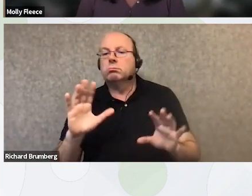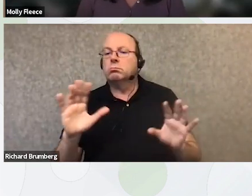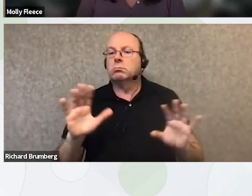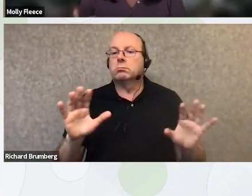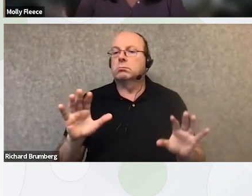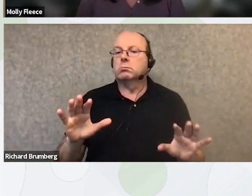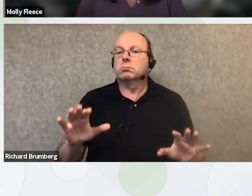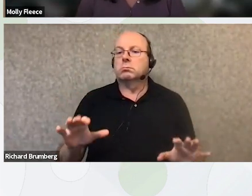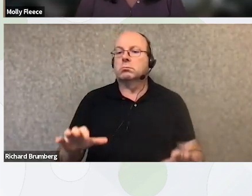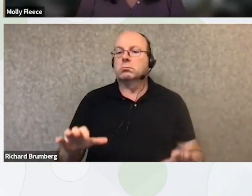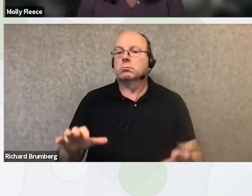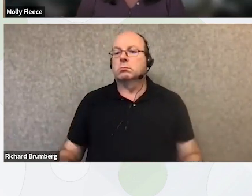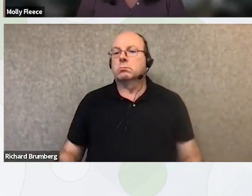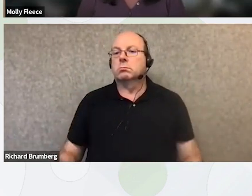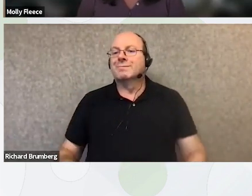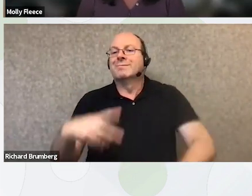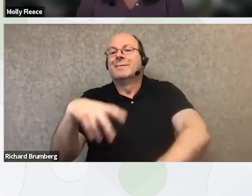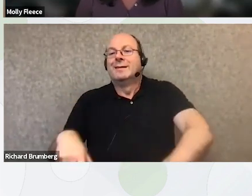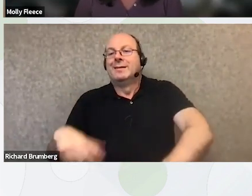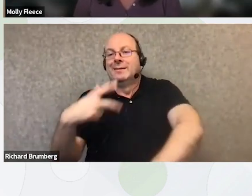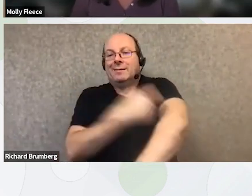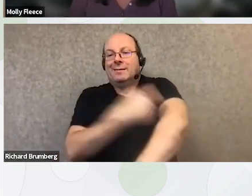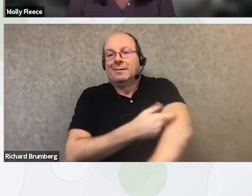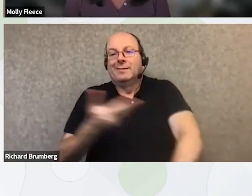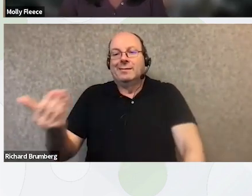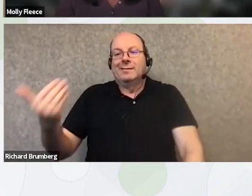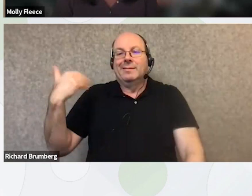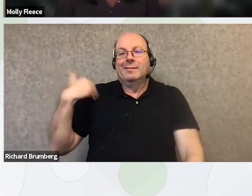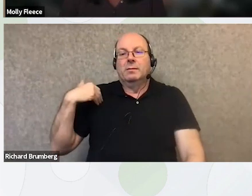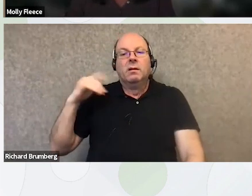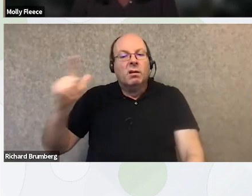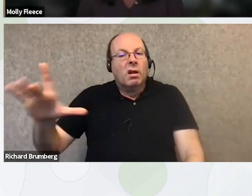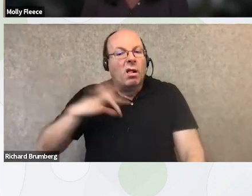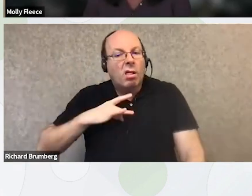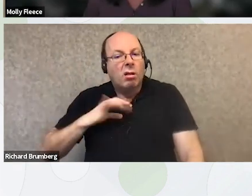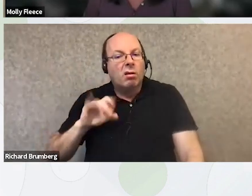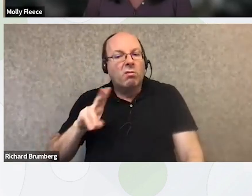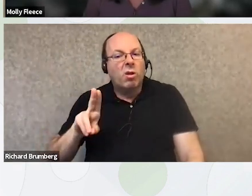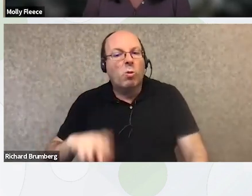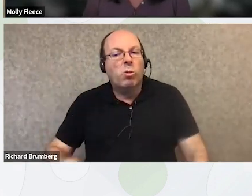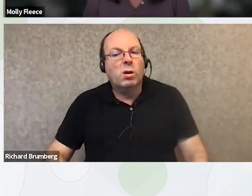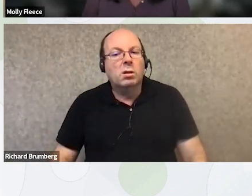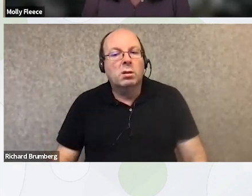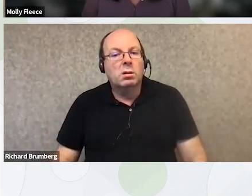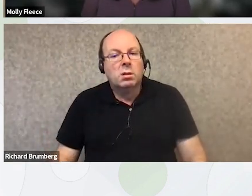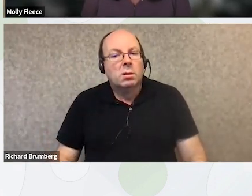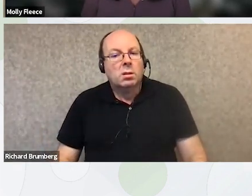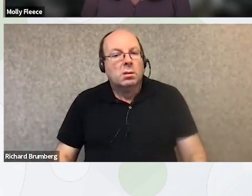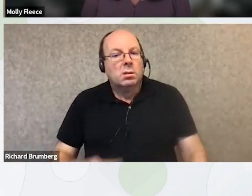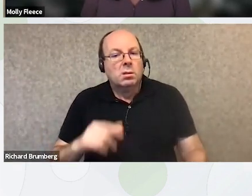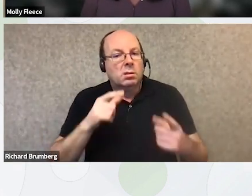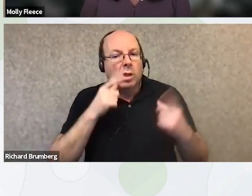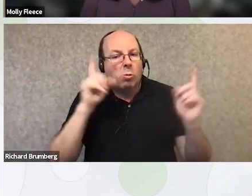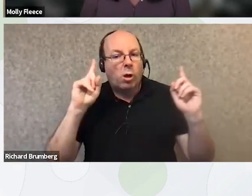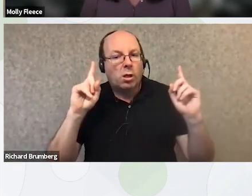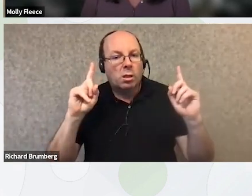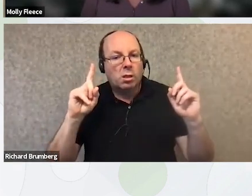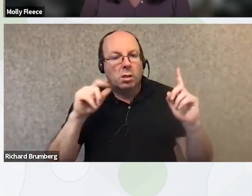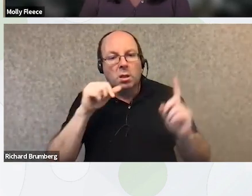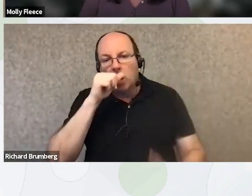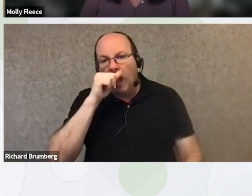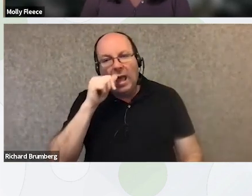have received the flu vaccine in the past, and then I got the flu, so it didn't do its job. And I